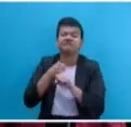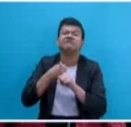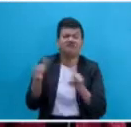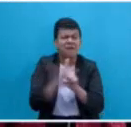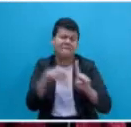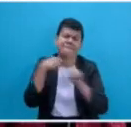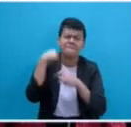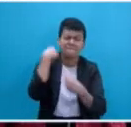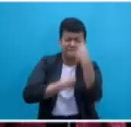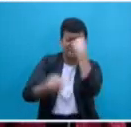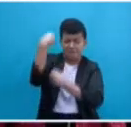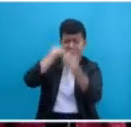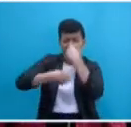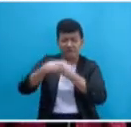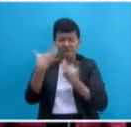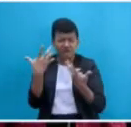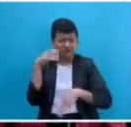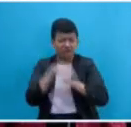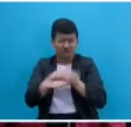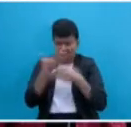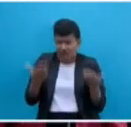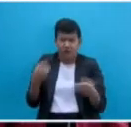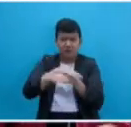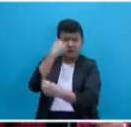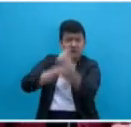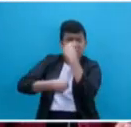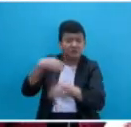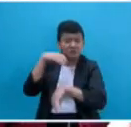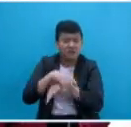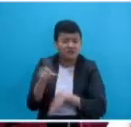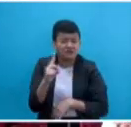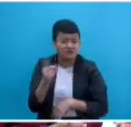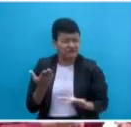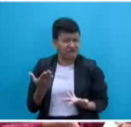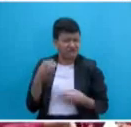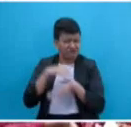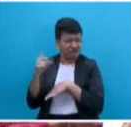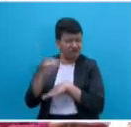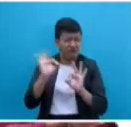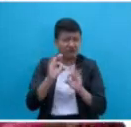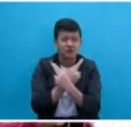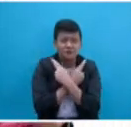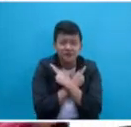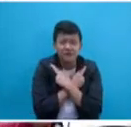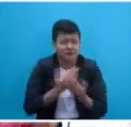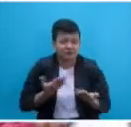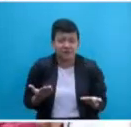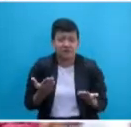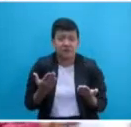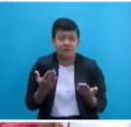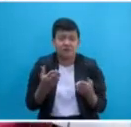talented rugby players, Mr. Speaker, who represented us in the Rugby World Cup recently completed in